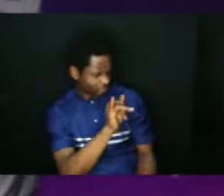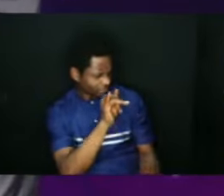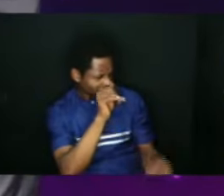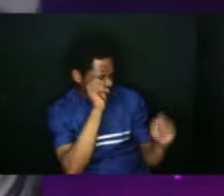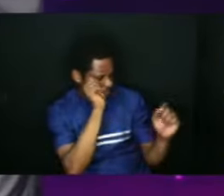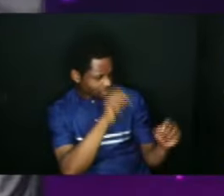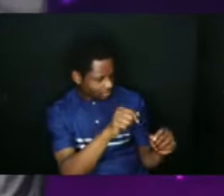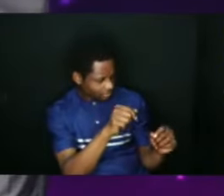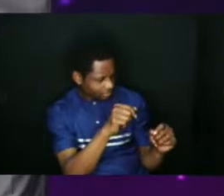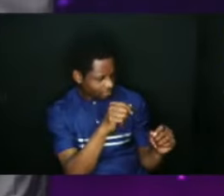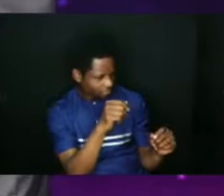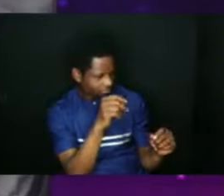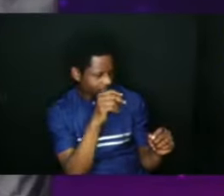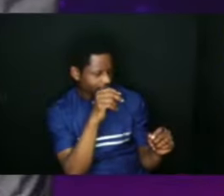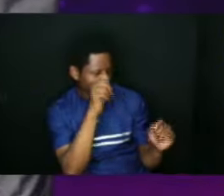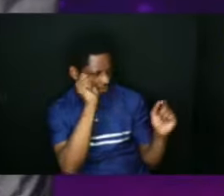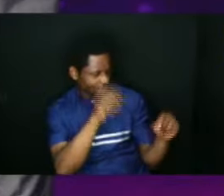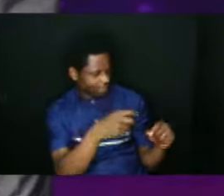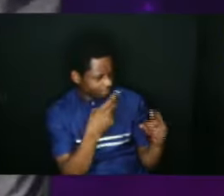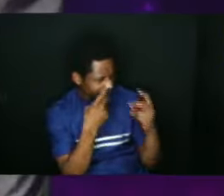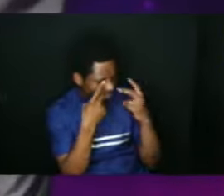So